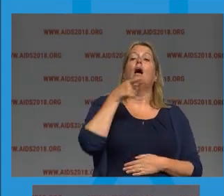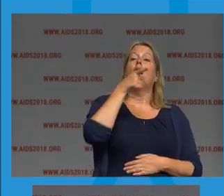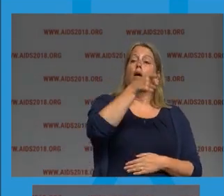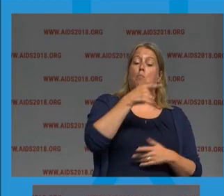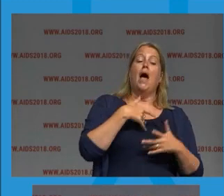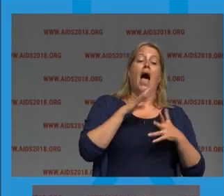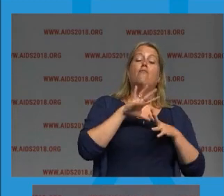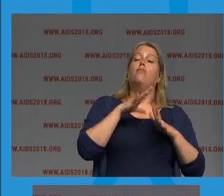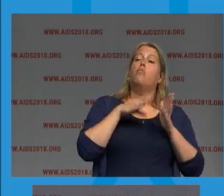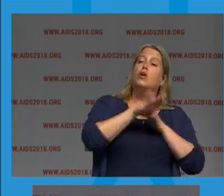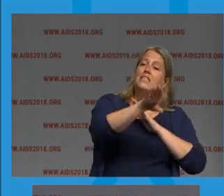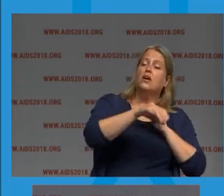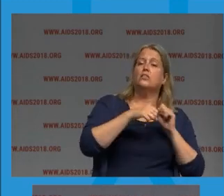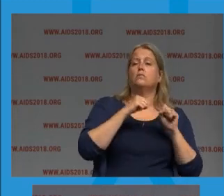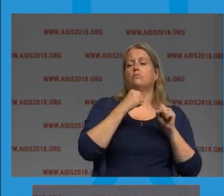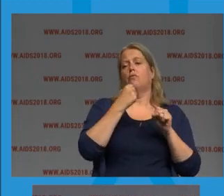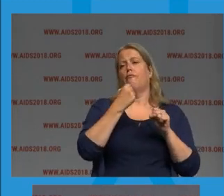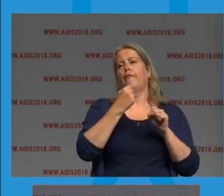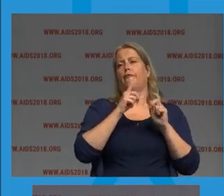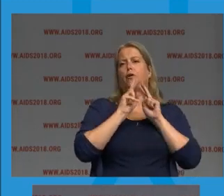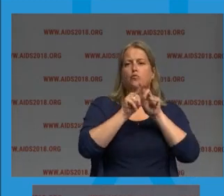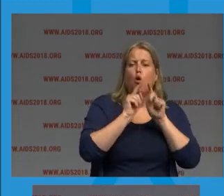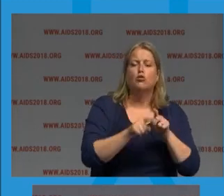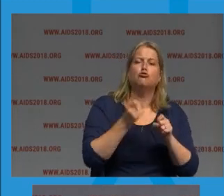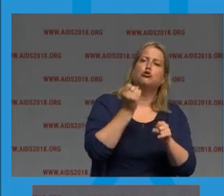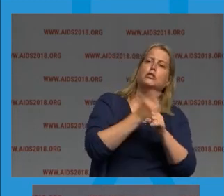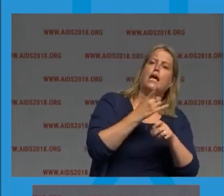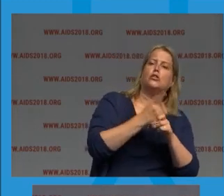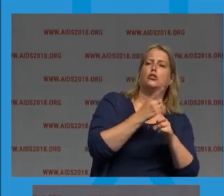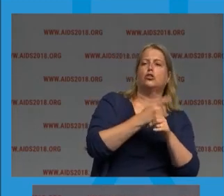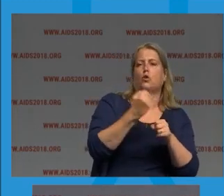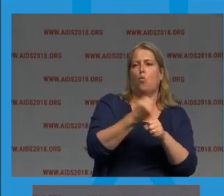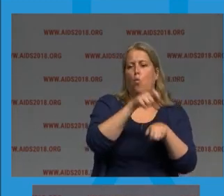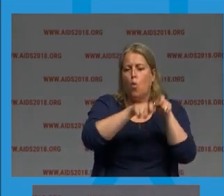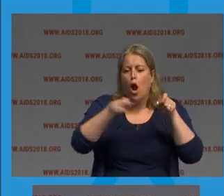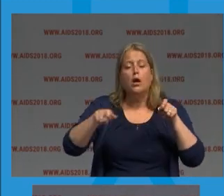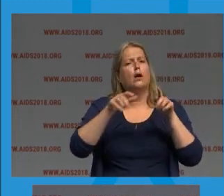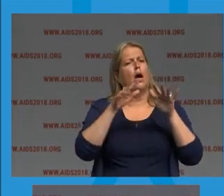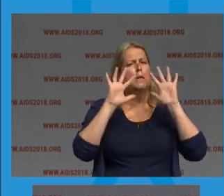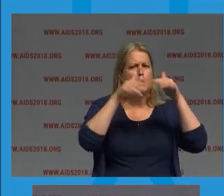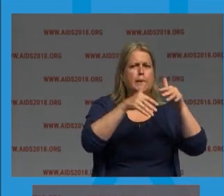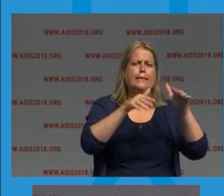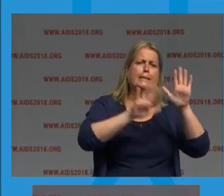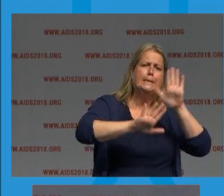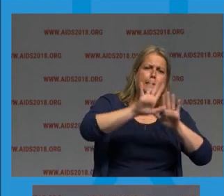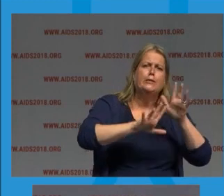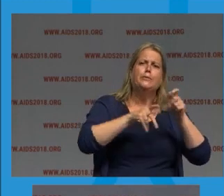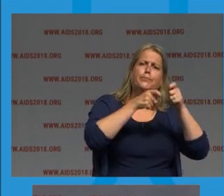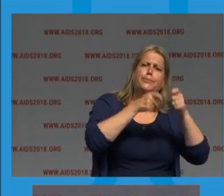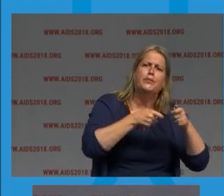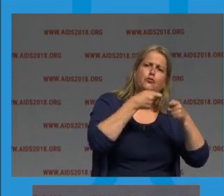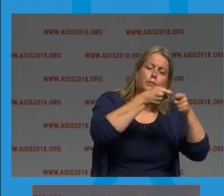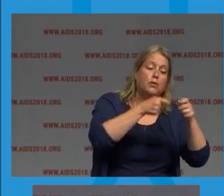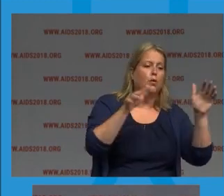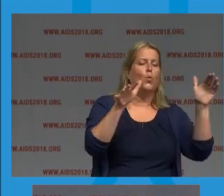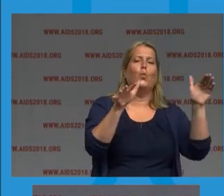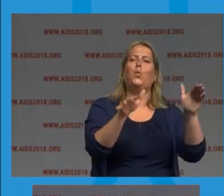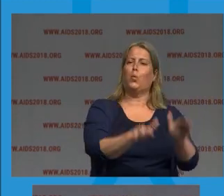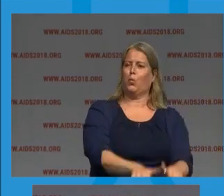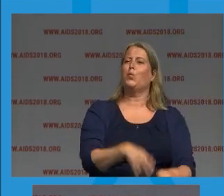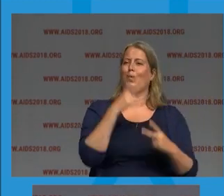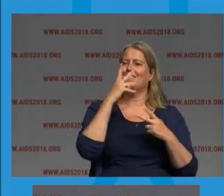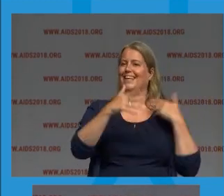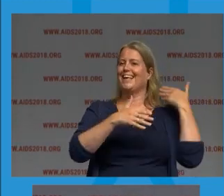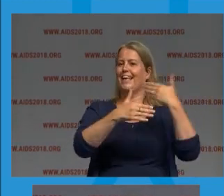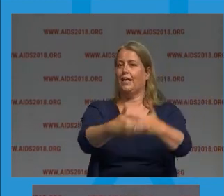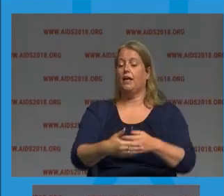work, to sort of overall infections, you've actually seen declines in prevalence across the board. And I actually think that you could be looking at a